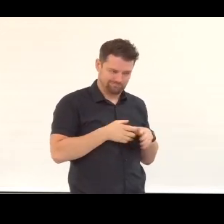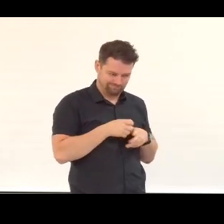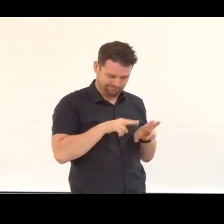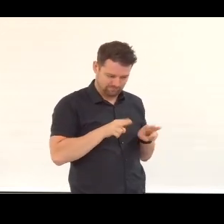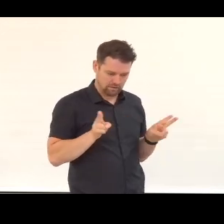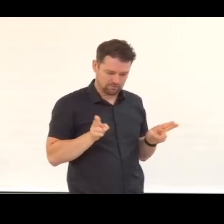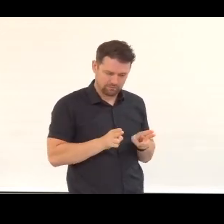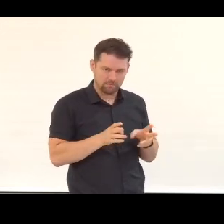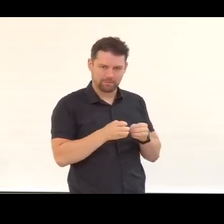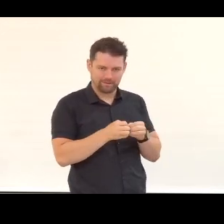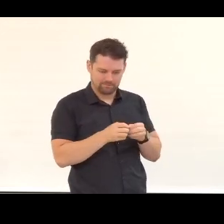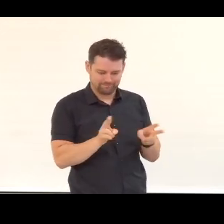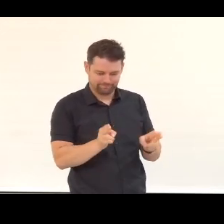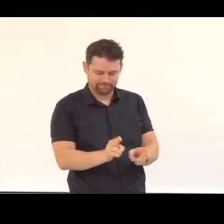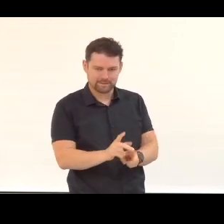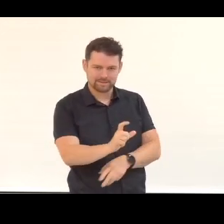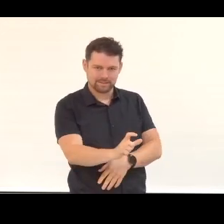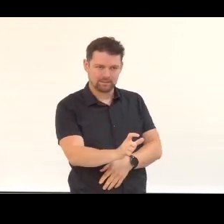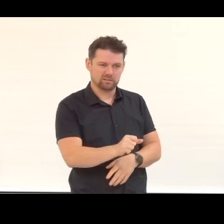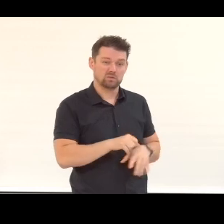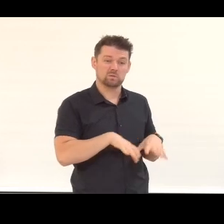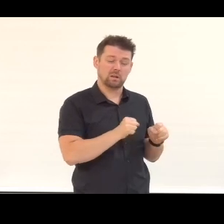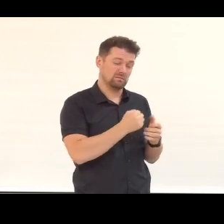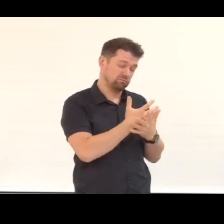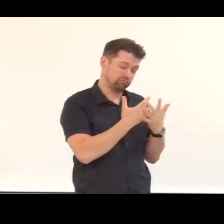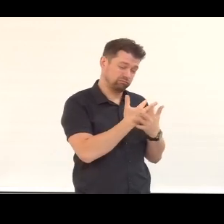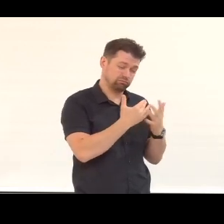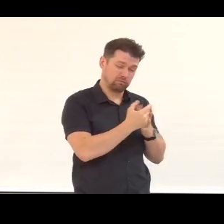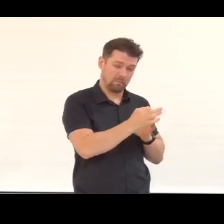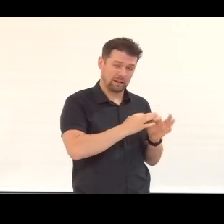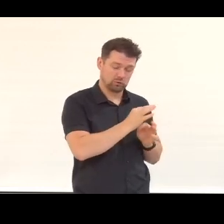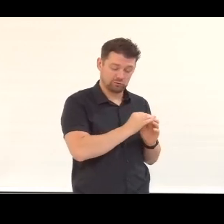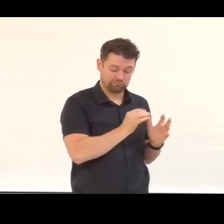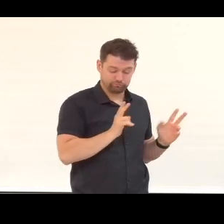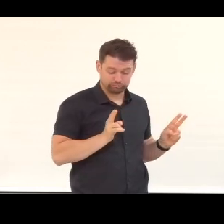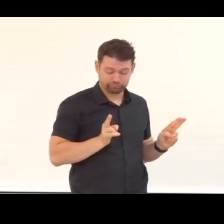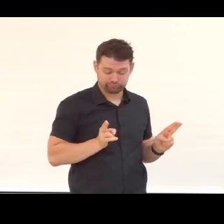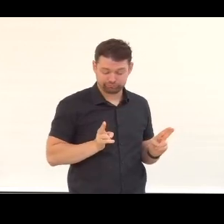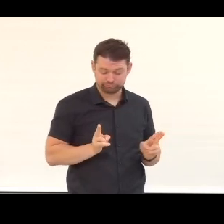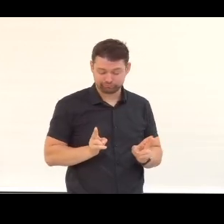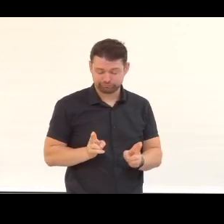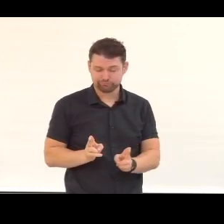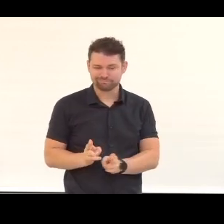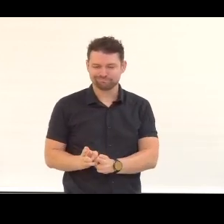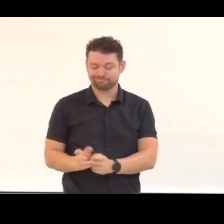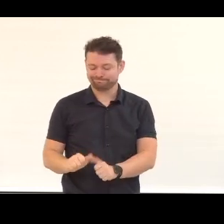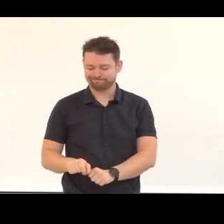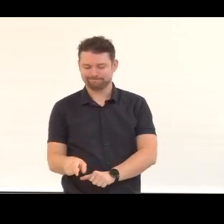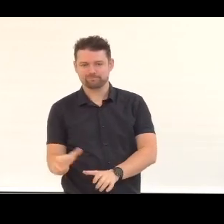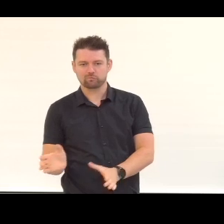Groups, and then we dwindle down from hundreds of applications to the final selection. And